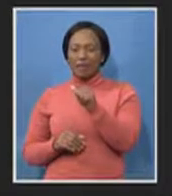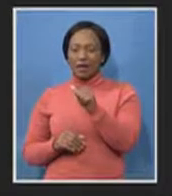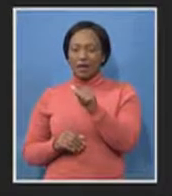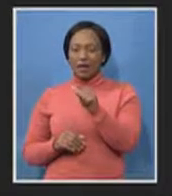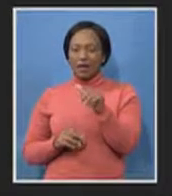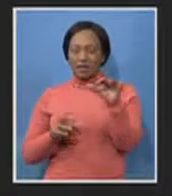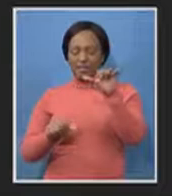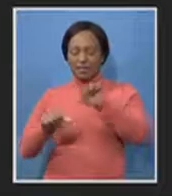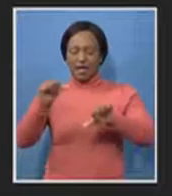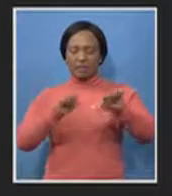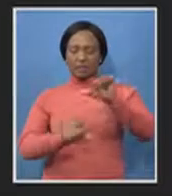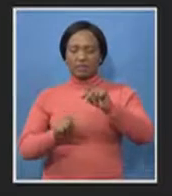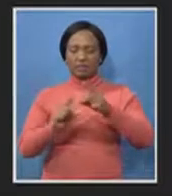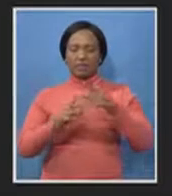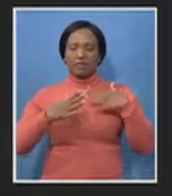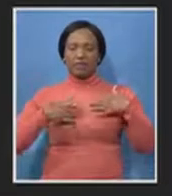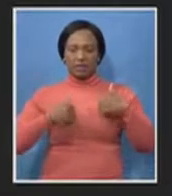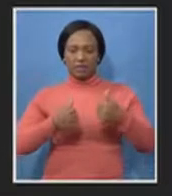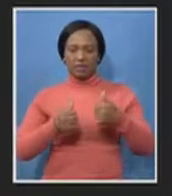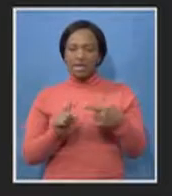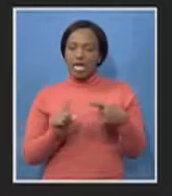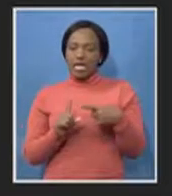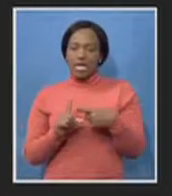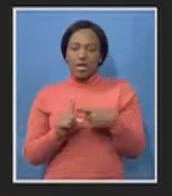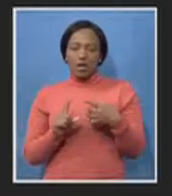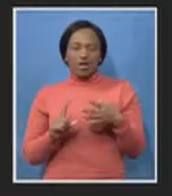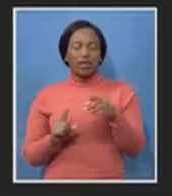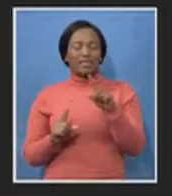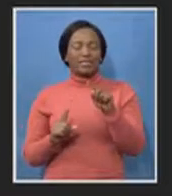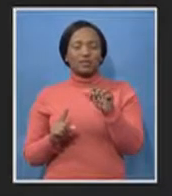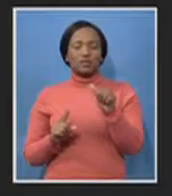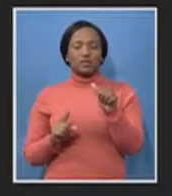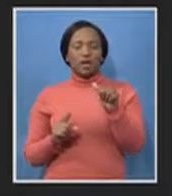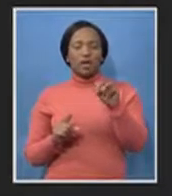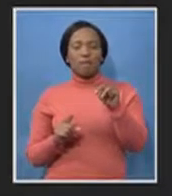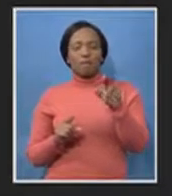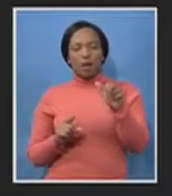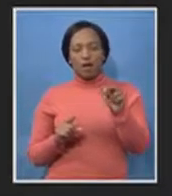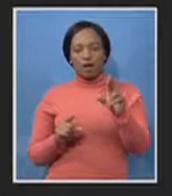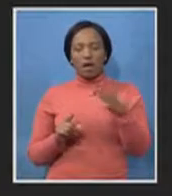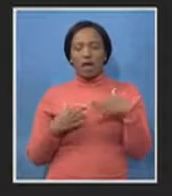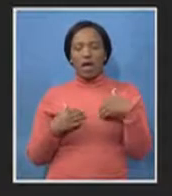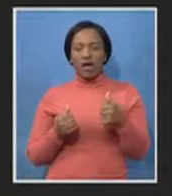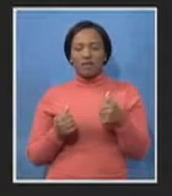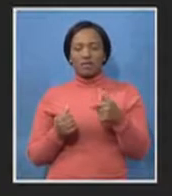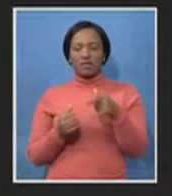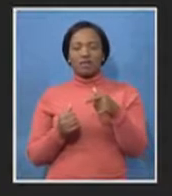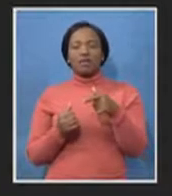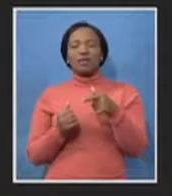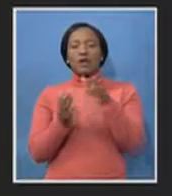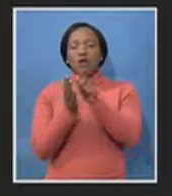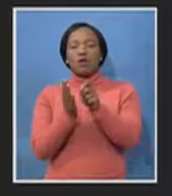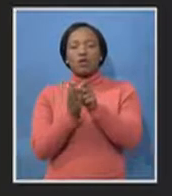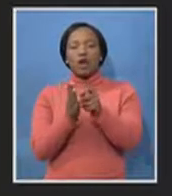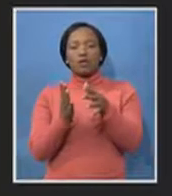or she, Tamar, is the Health and Science writer for Business Day in South Africa. And Tamar has